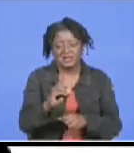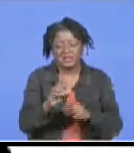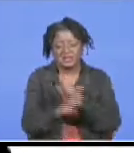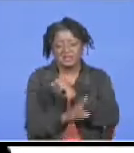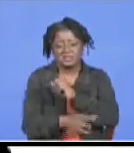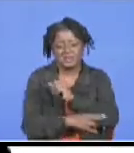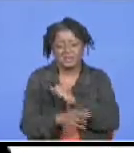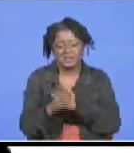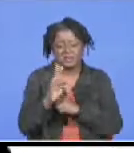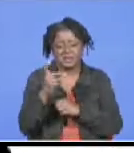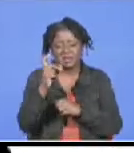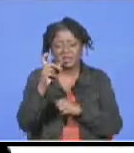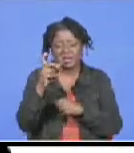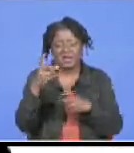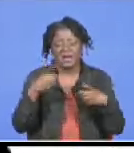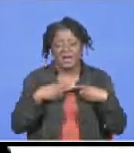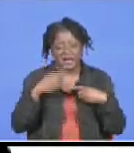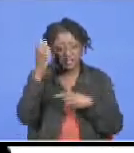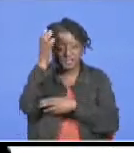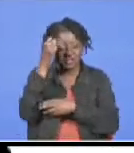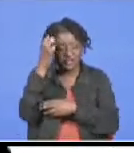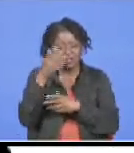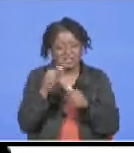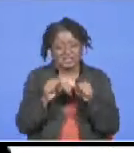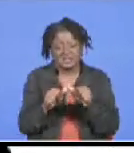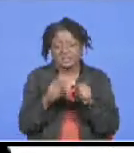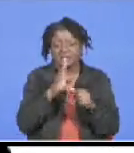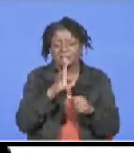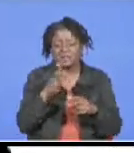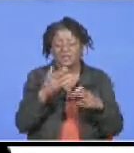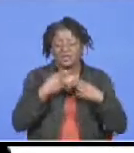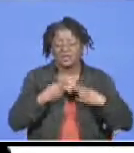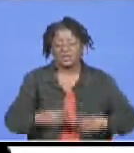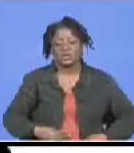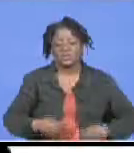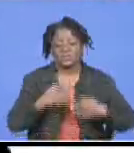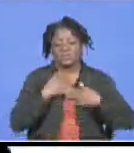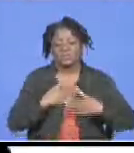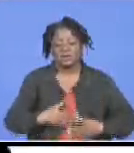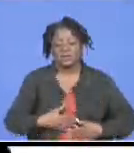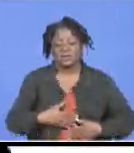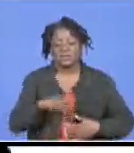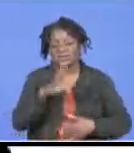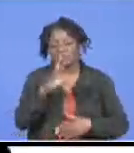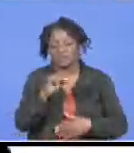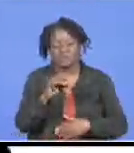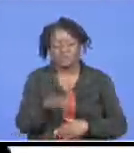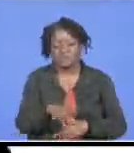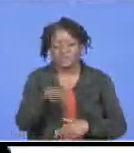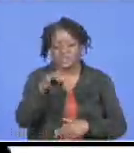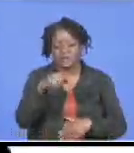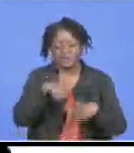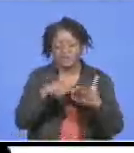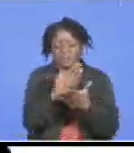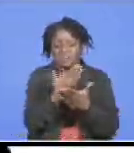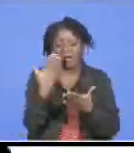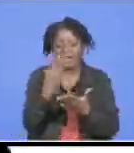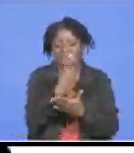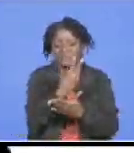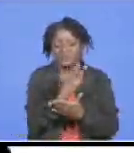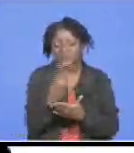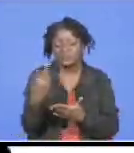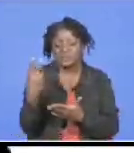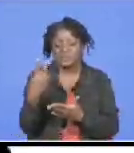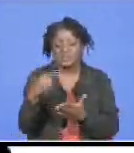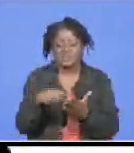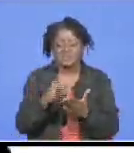of course, we had concerns of there still being human remains. There have been no such discoveries in the last 2 weeks. Meantime, this